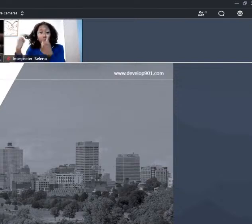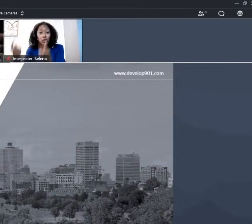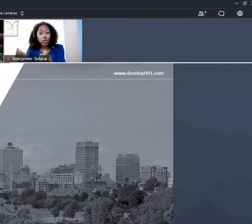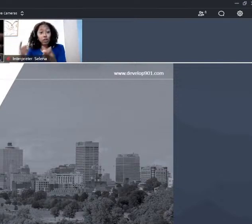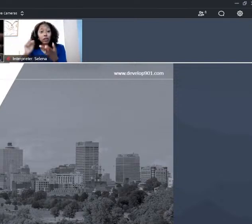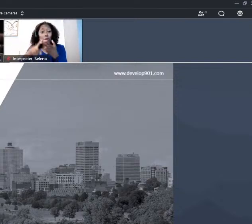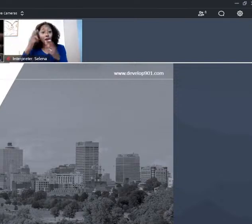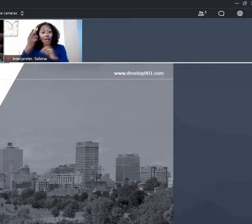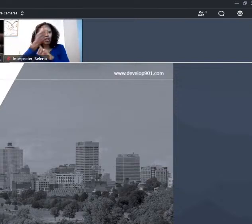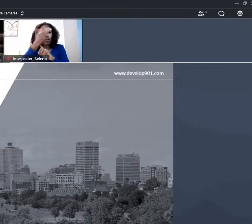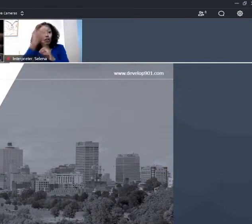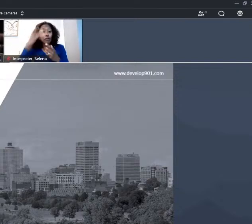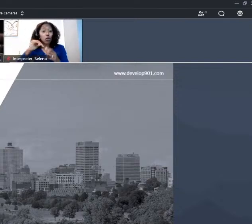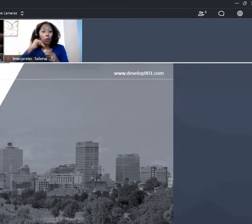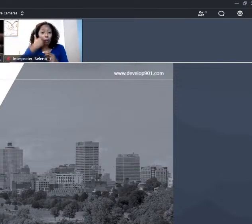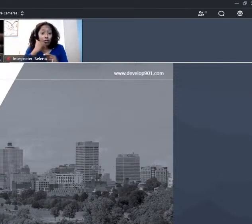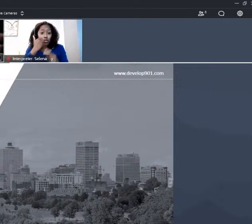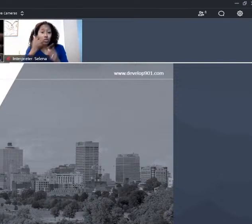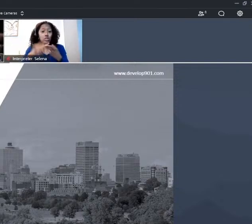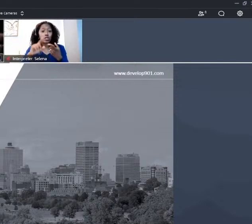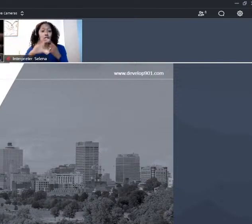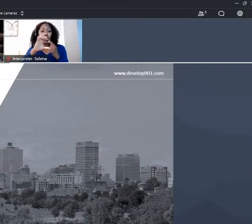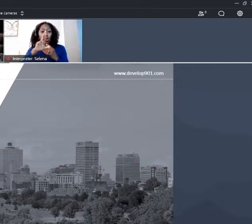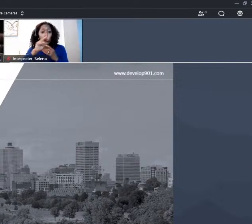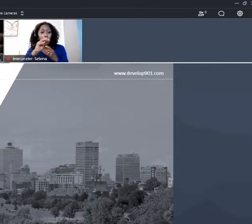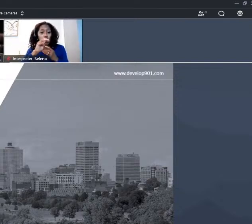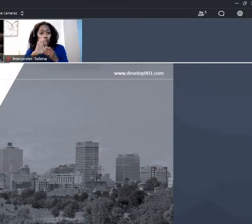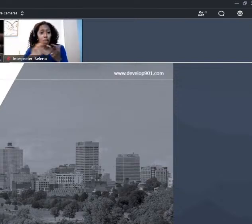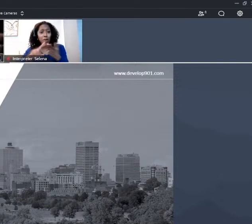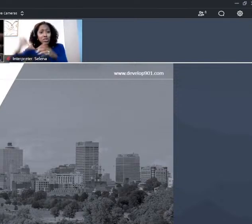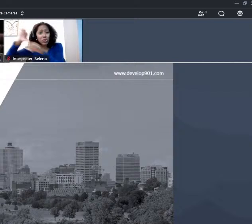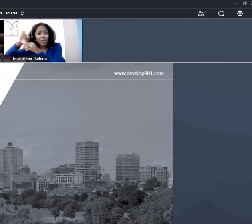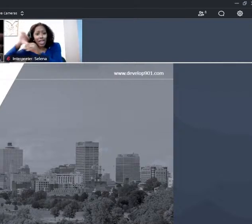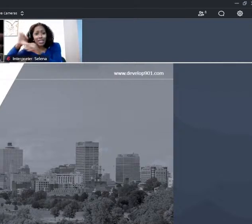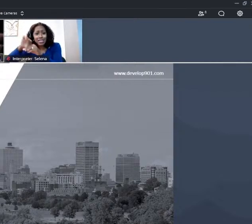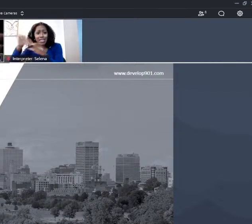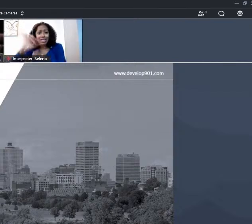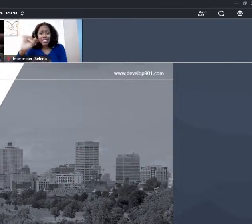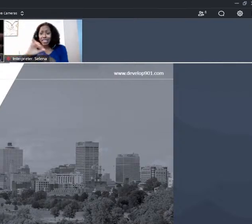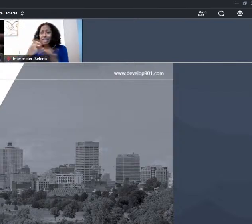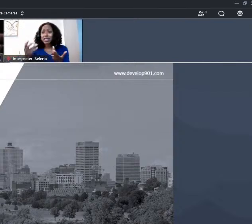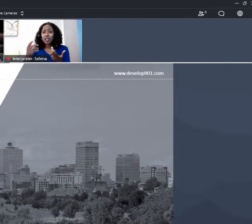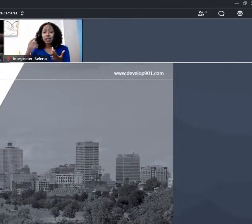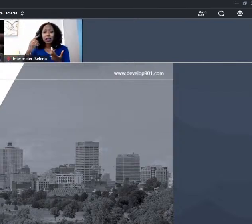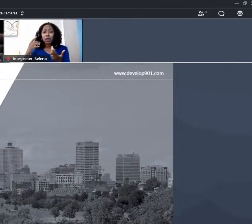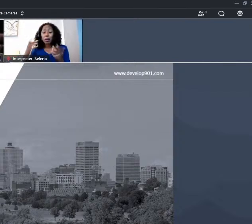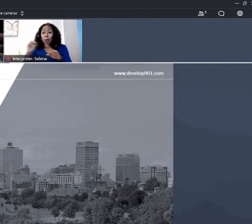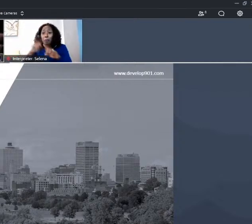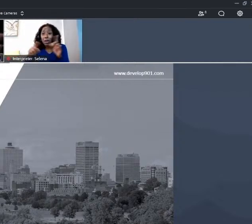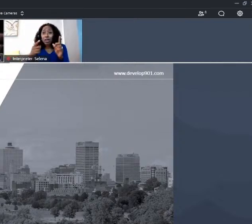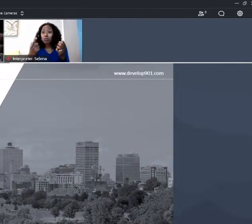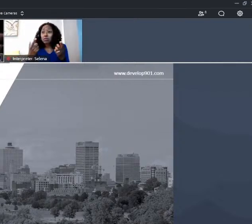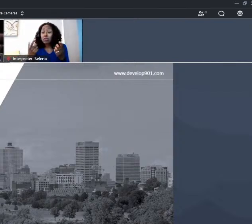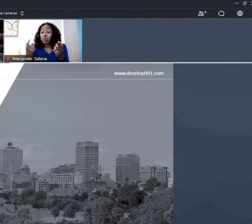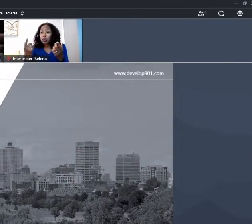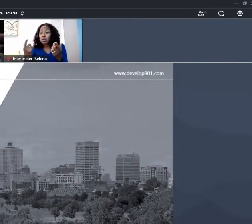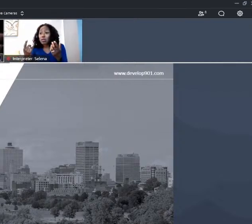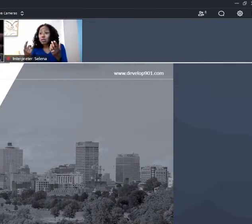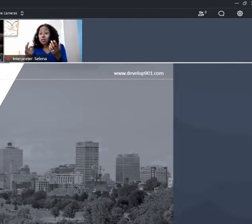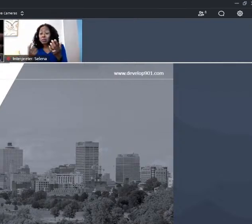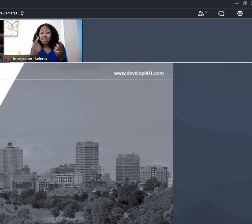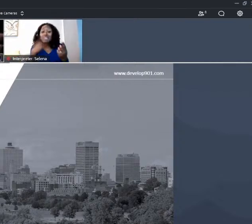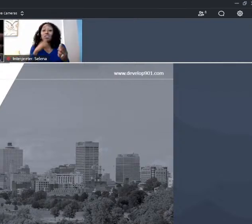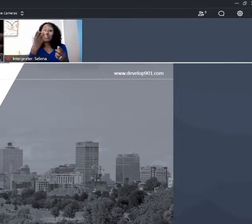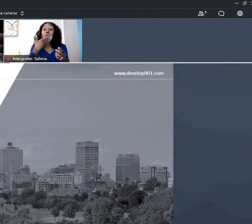and crime and other things, as well as that gas station. But you don't go and put oil on top, gasoline on